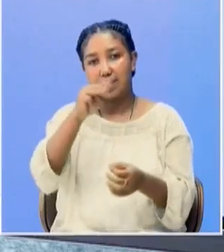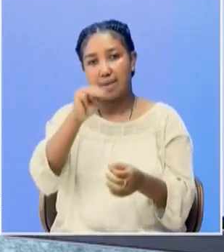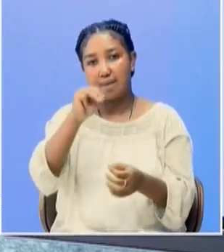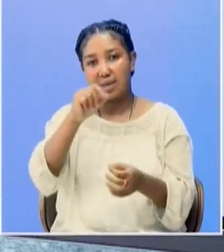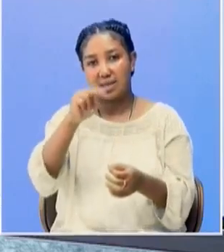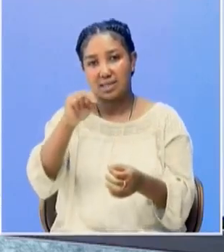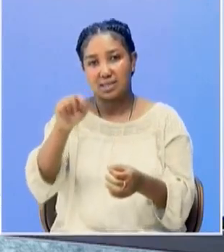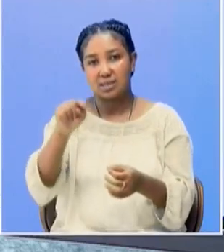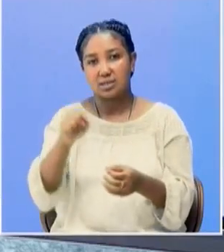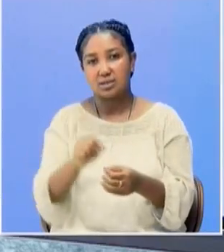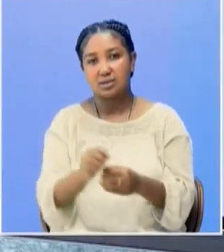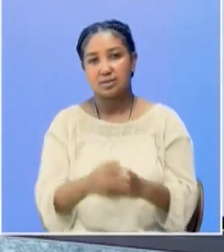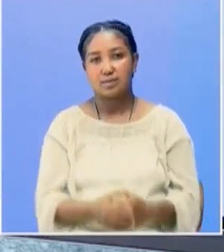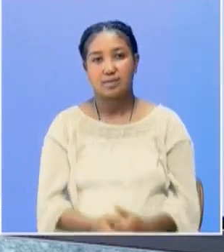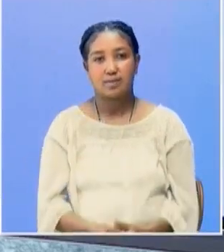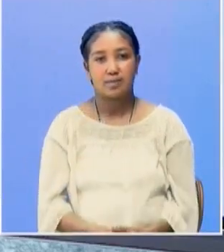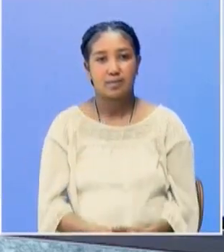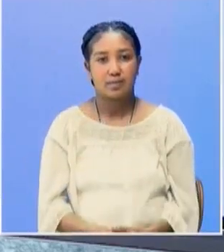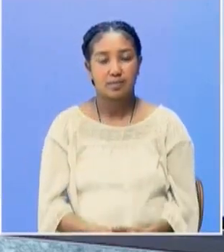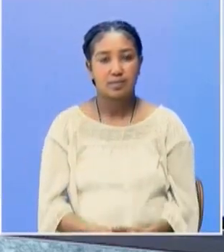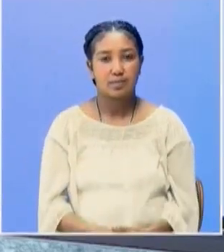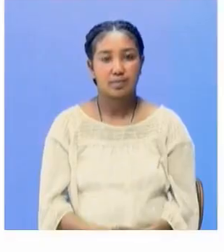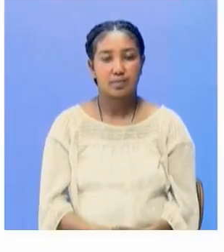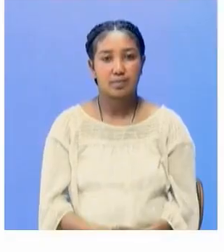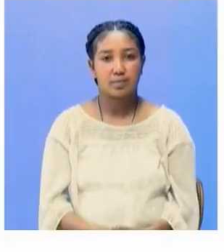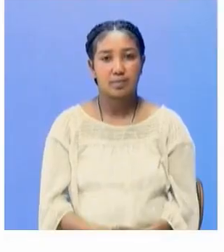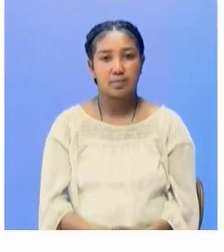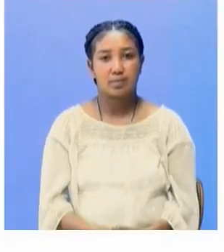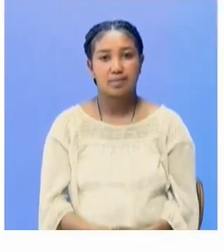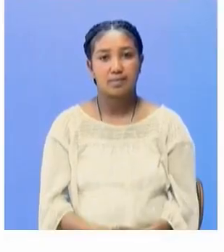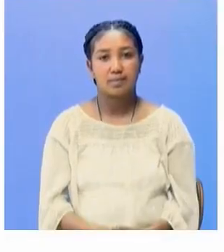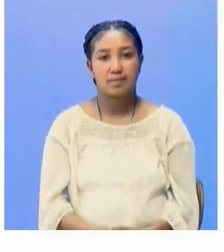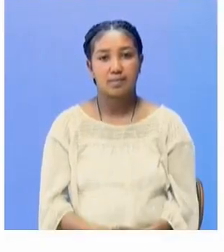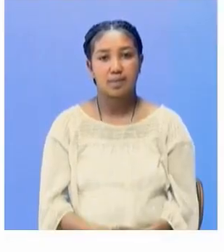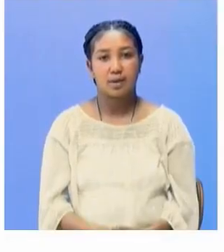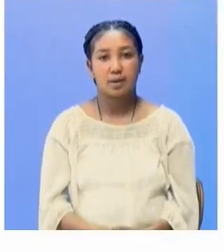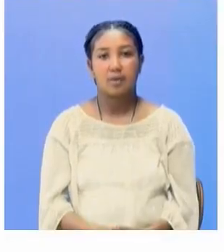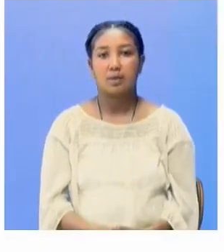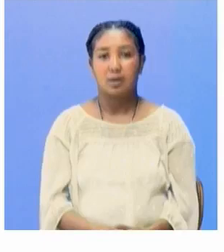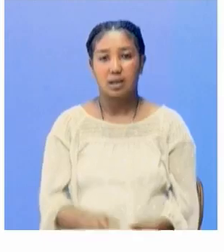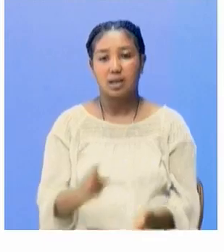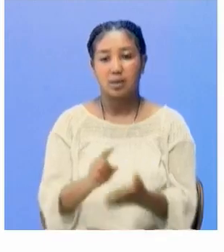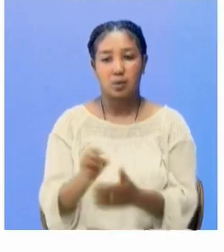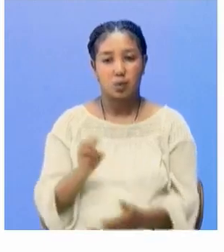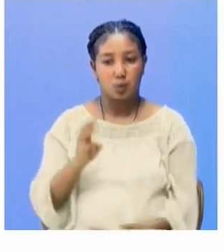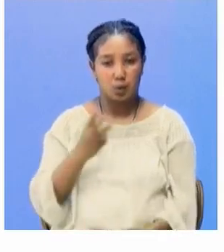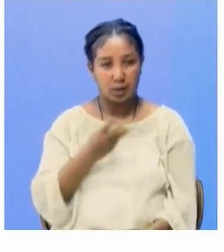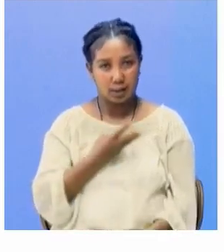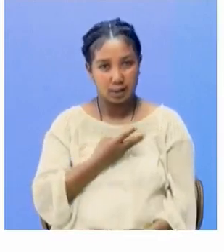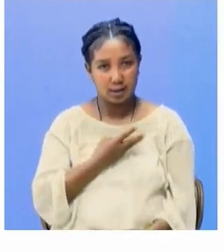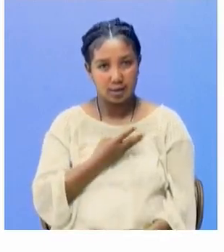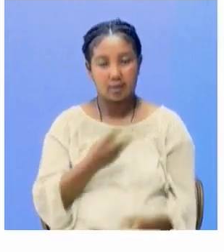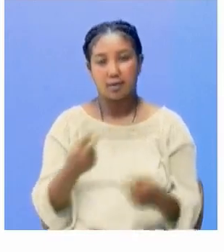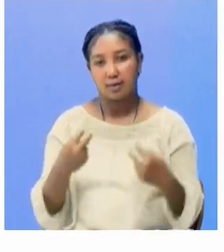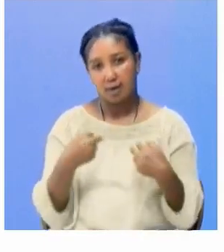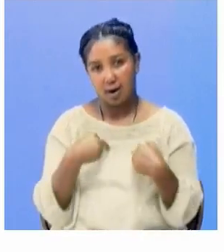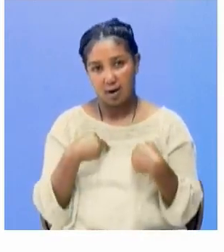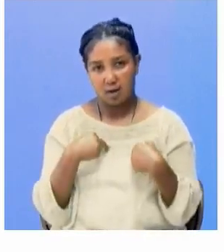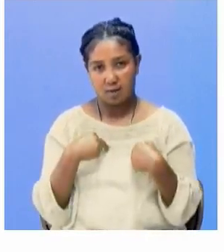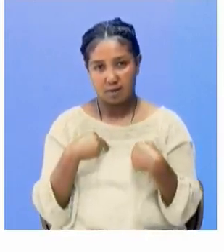As we've said so far, yes, here we have